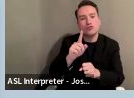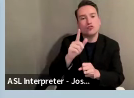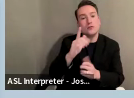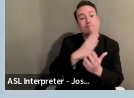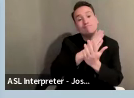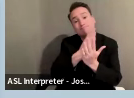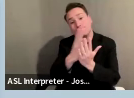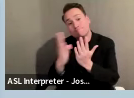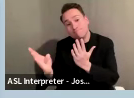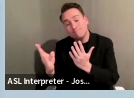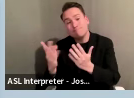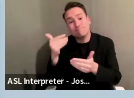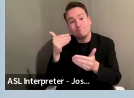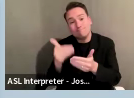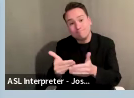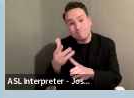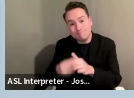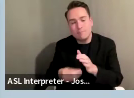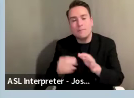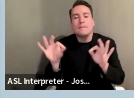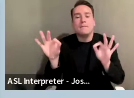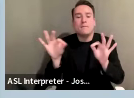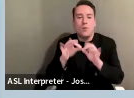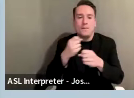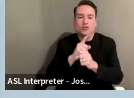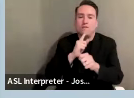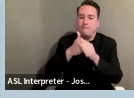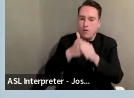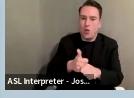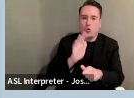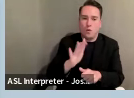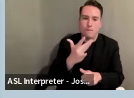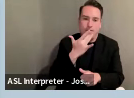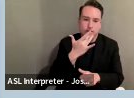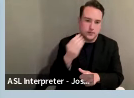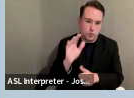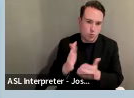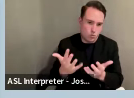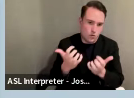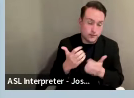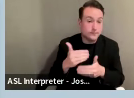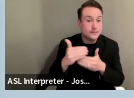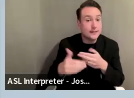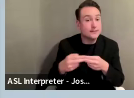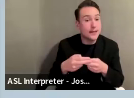stages in your life are according to your terms. Next slide, please.